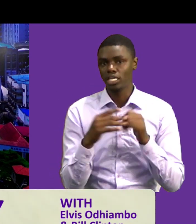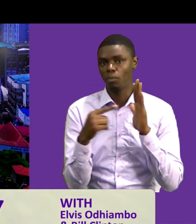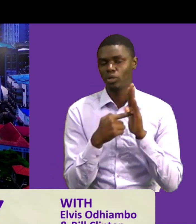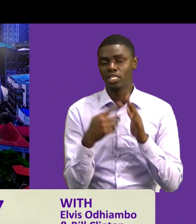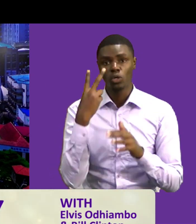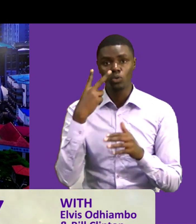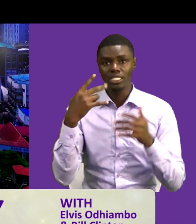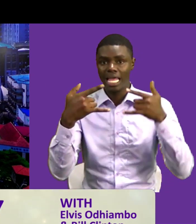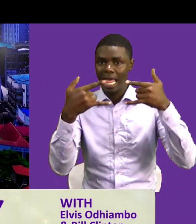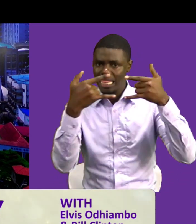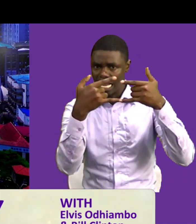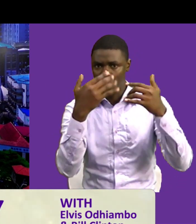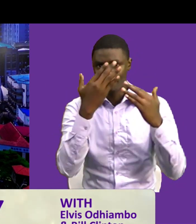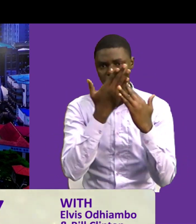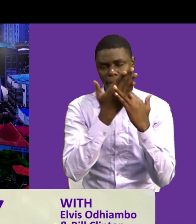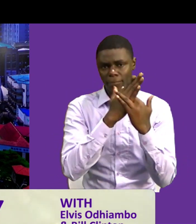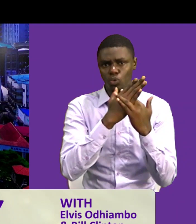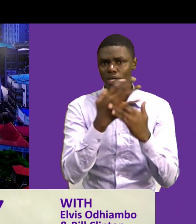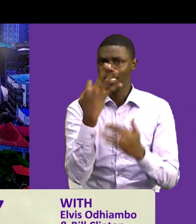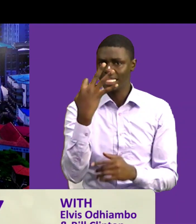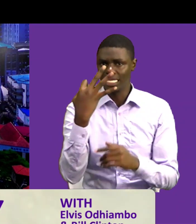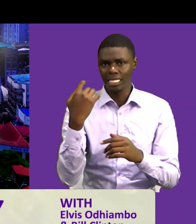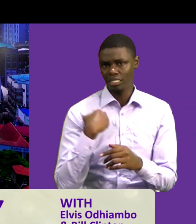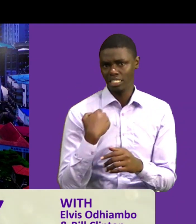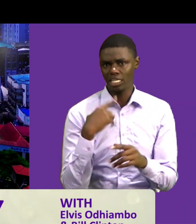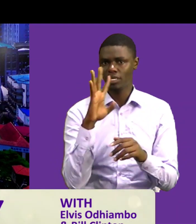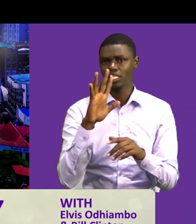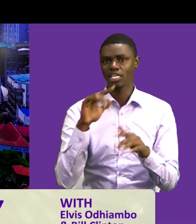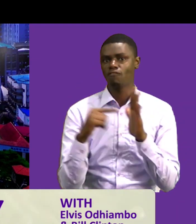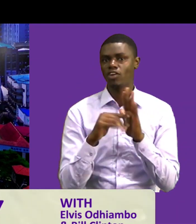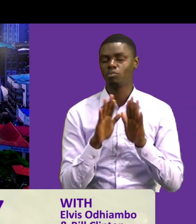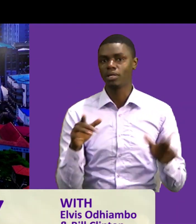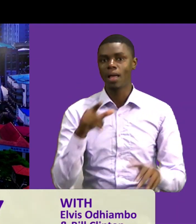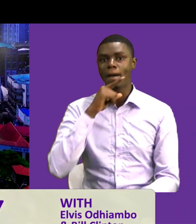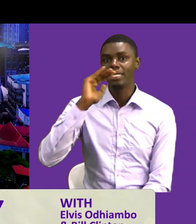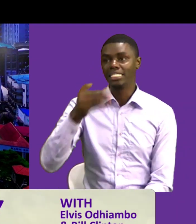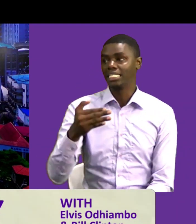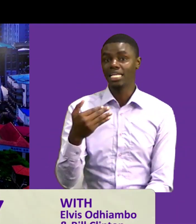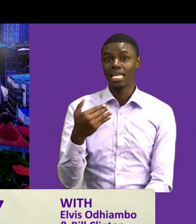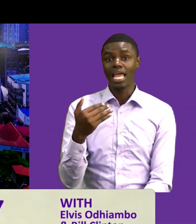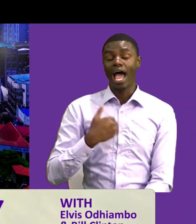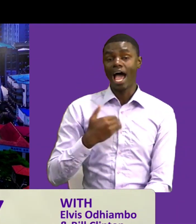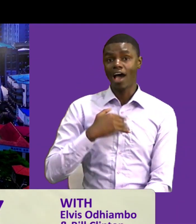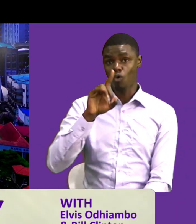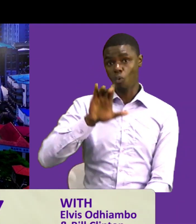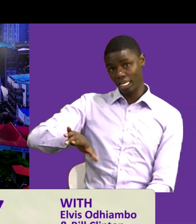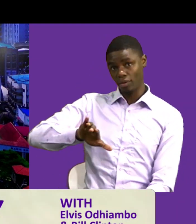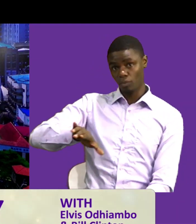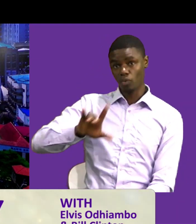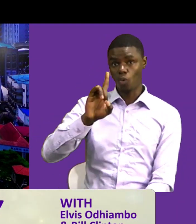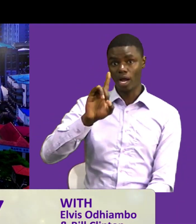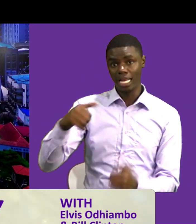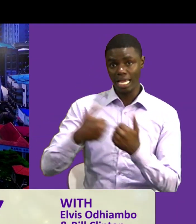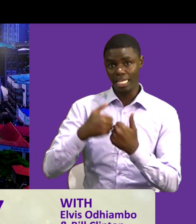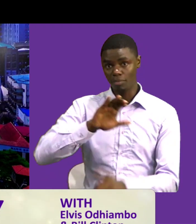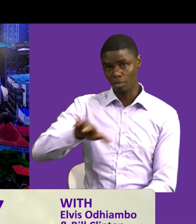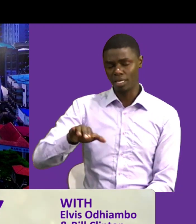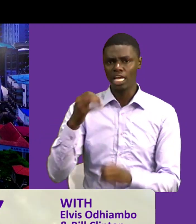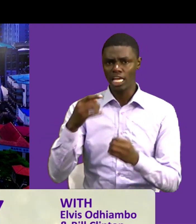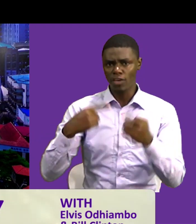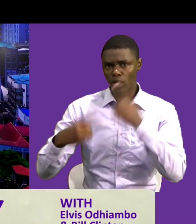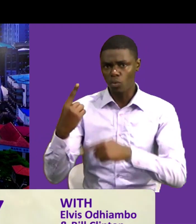see the gap between the first three teams is just 5 points. And Manchester City have a game in hand. If they win that game in hand, it